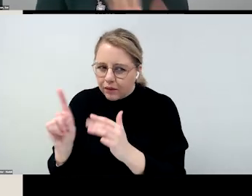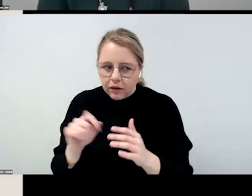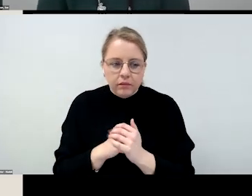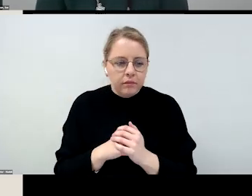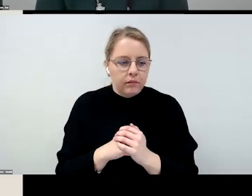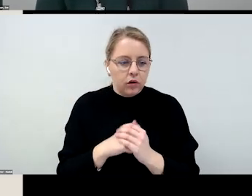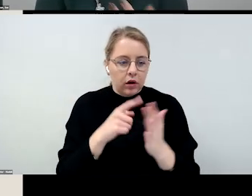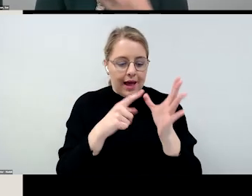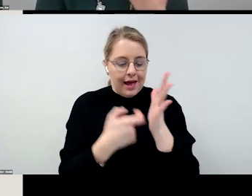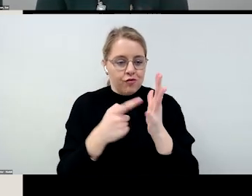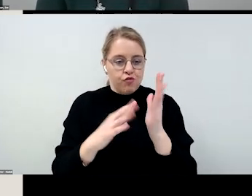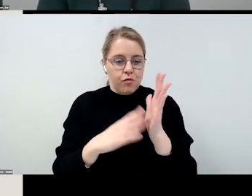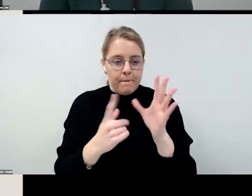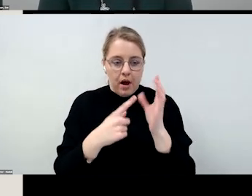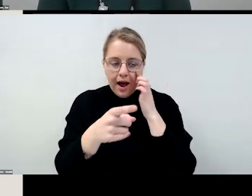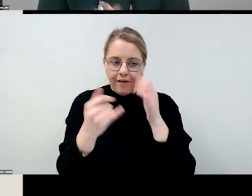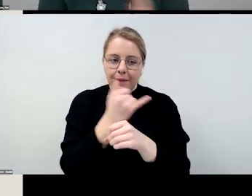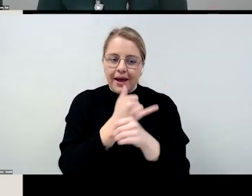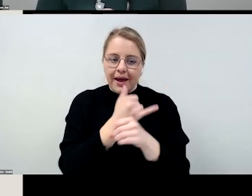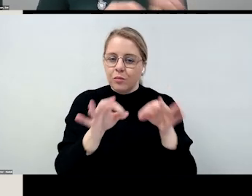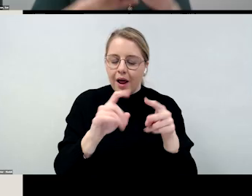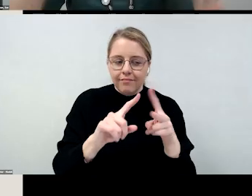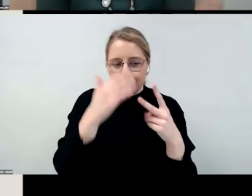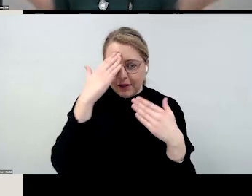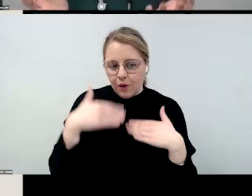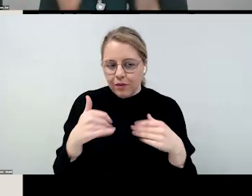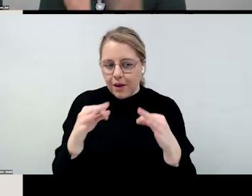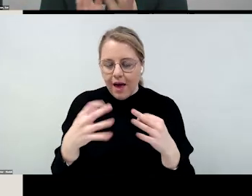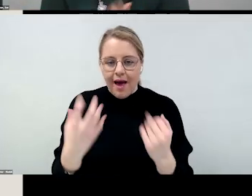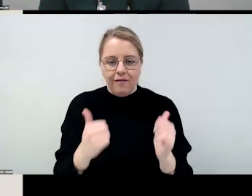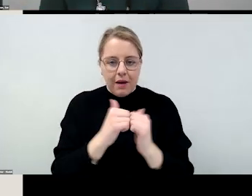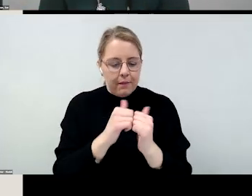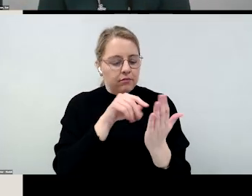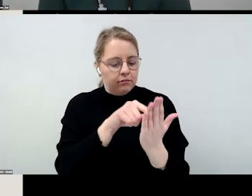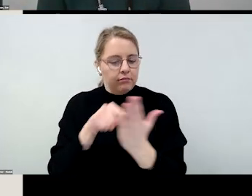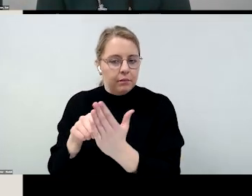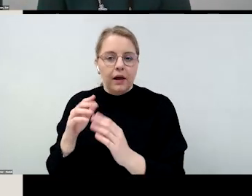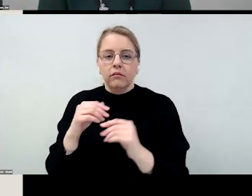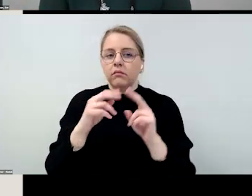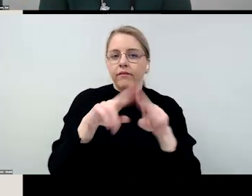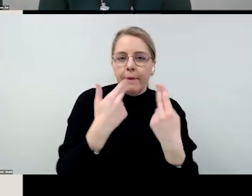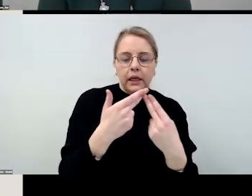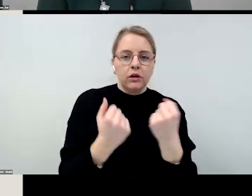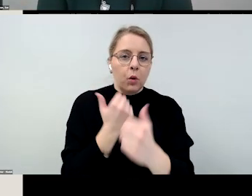together medication plans and mental health plans to support those three groups to work together well.